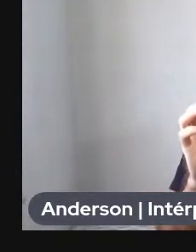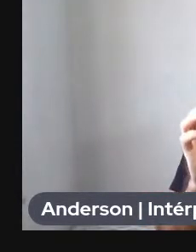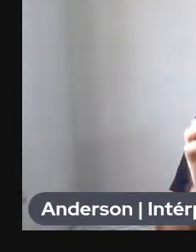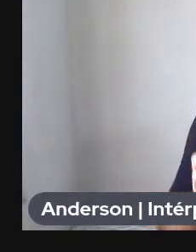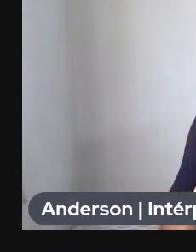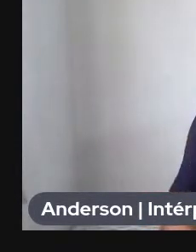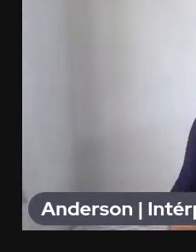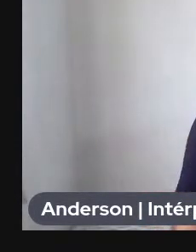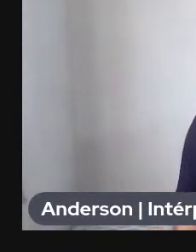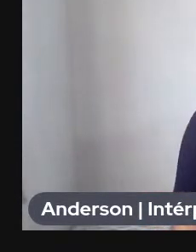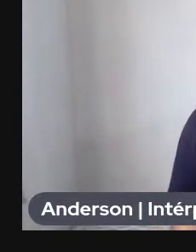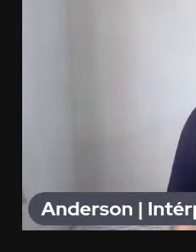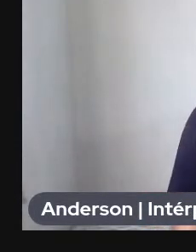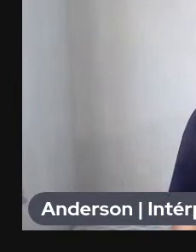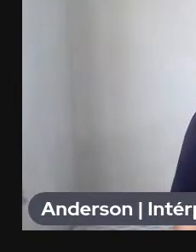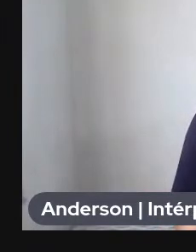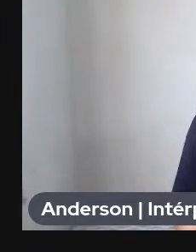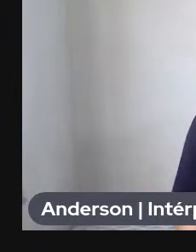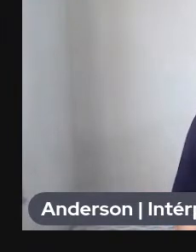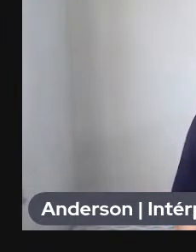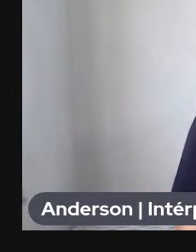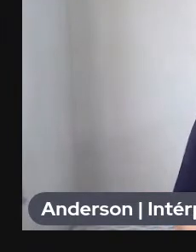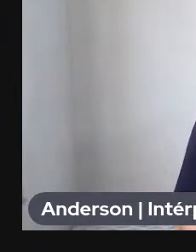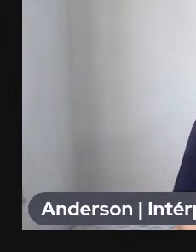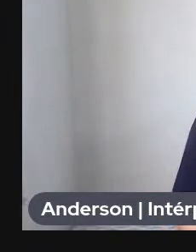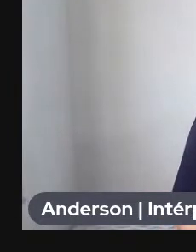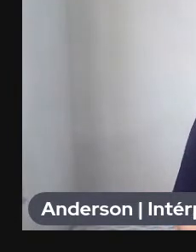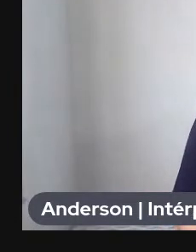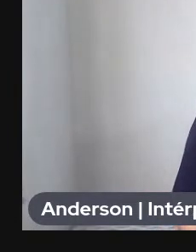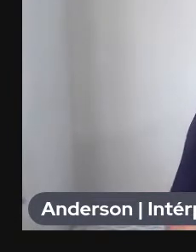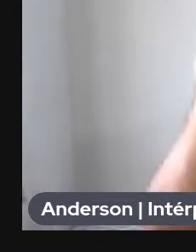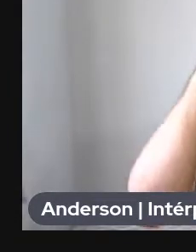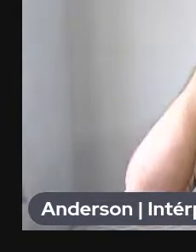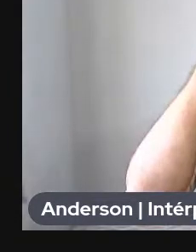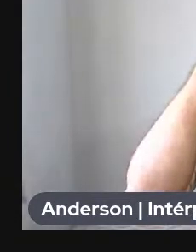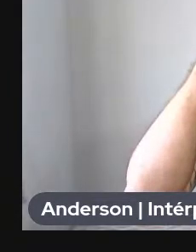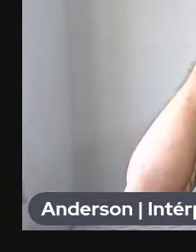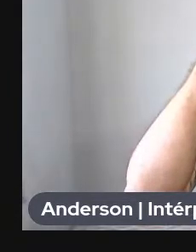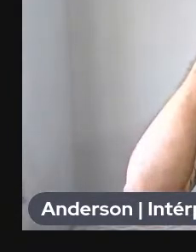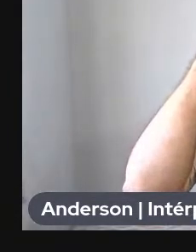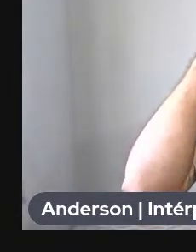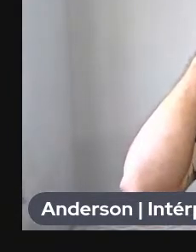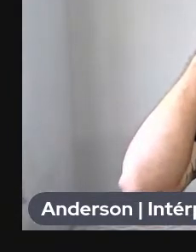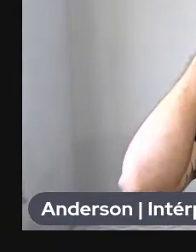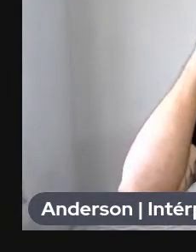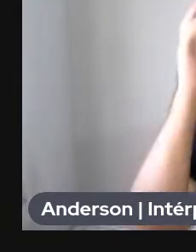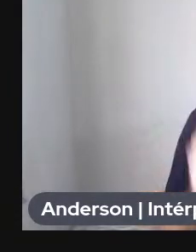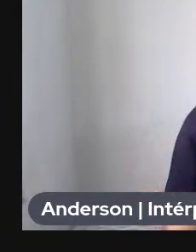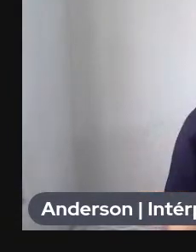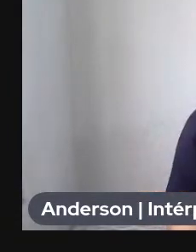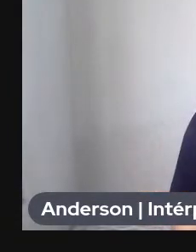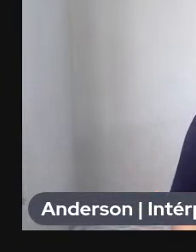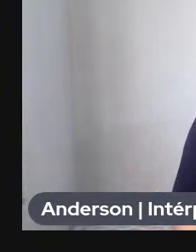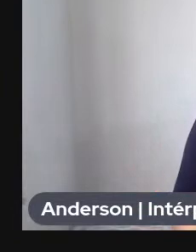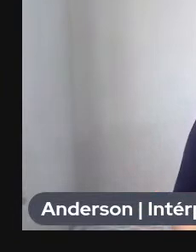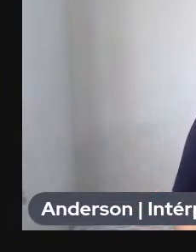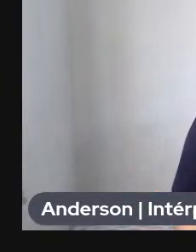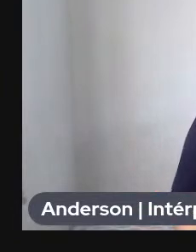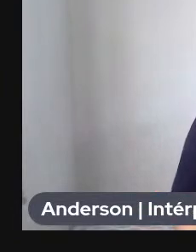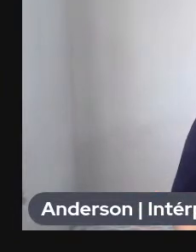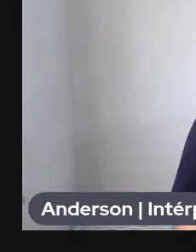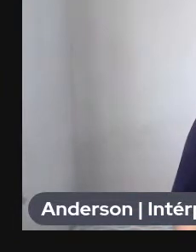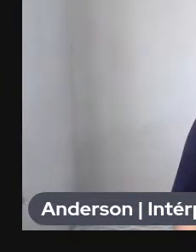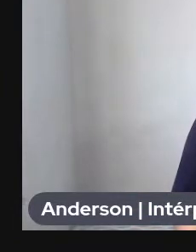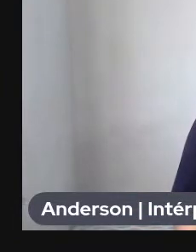Is this one? Isso. Não, isso. Agora você vai aqui. Né? Ah,